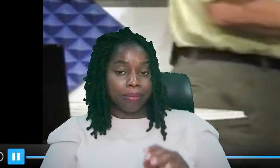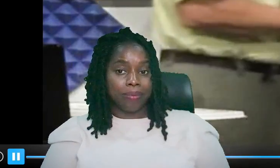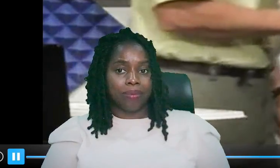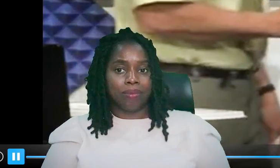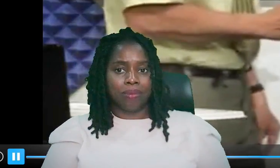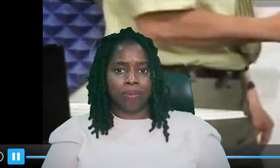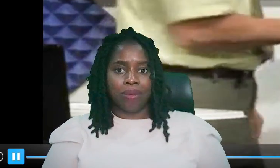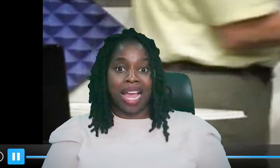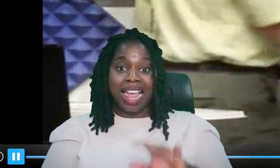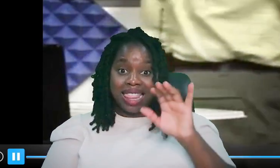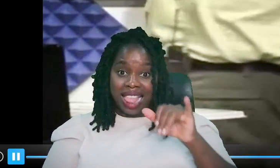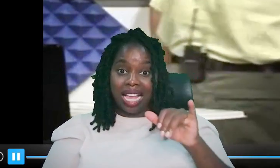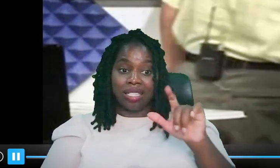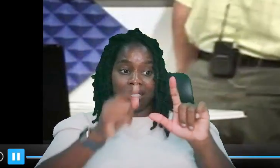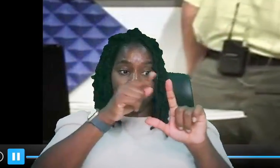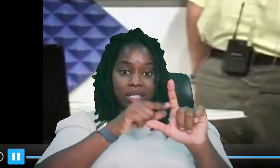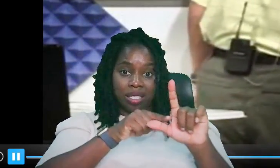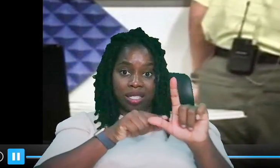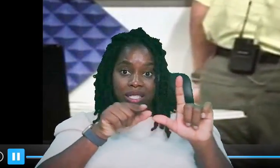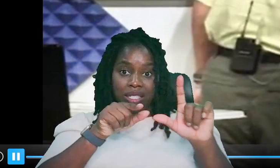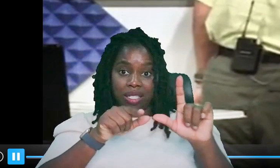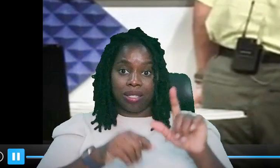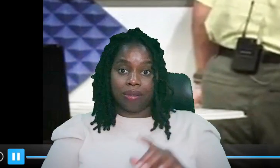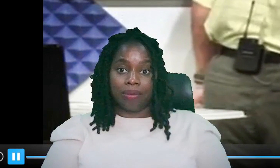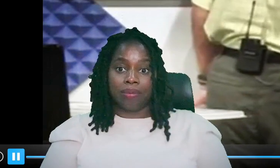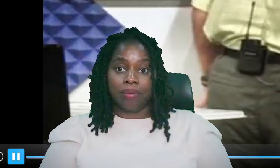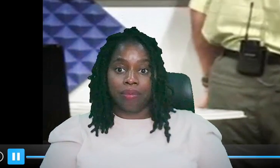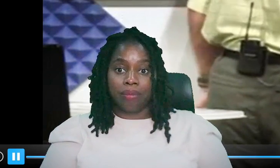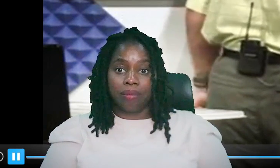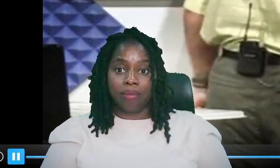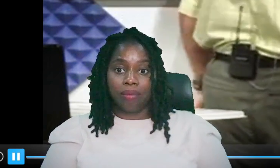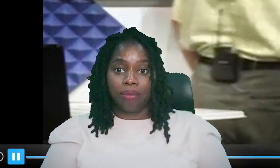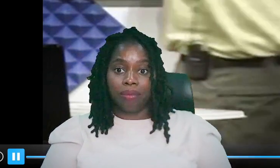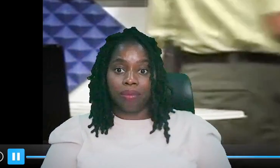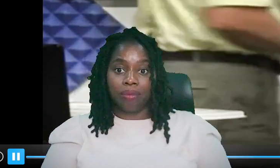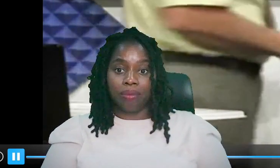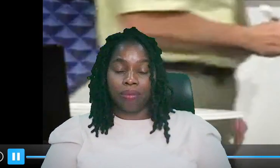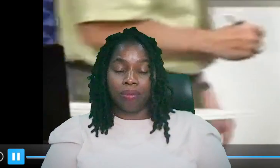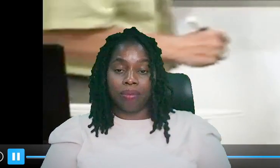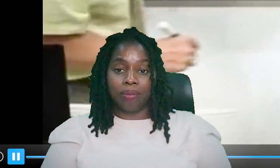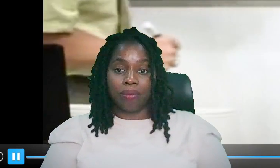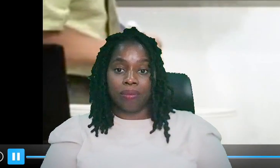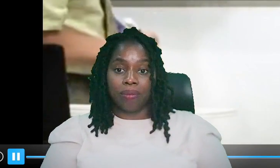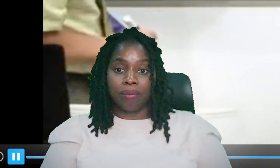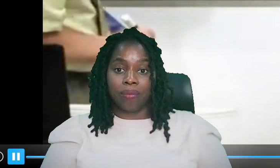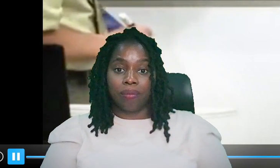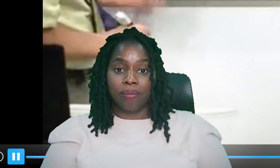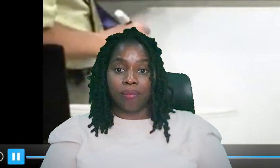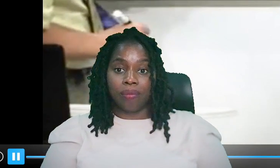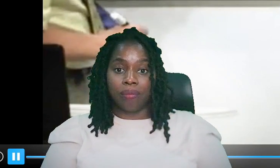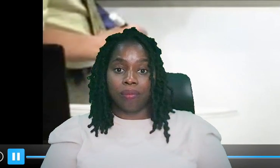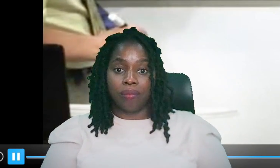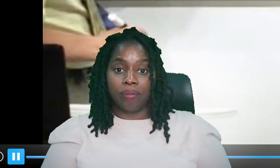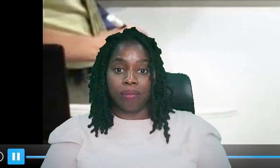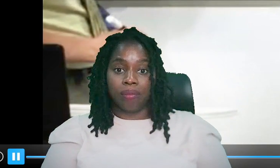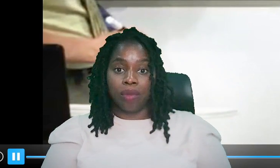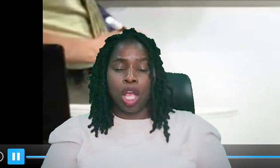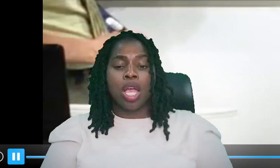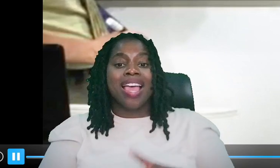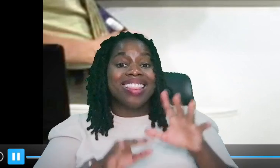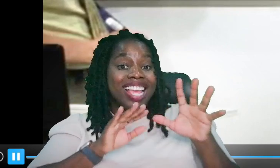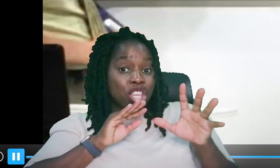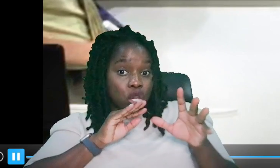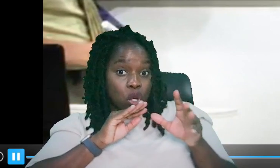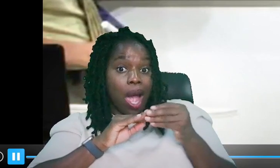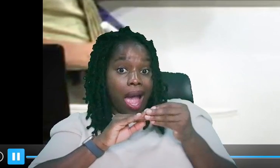That would be that angle. This angle right here is angle ACB. And if you add